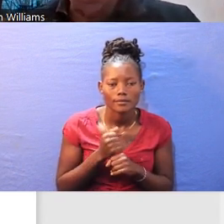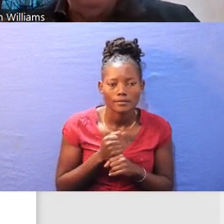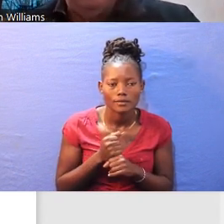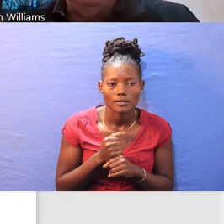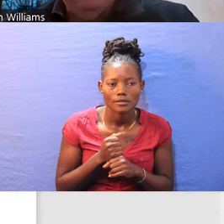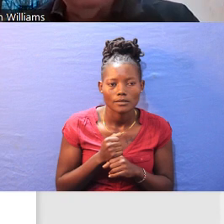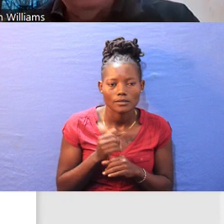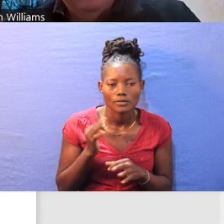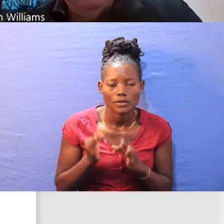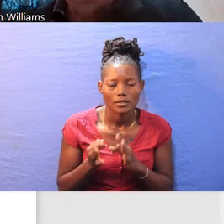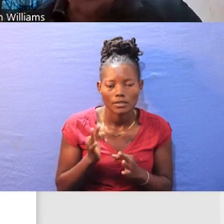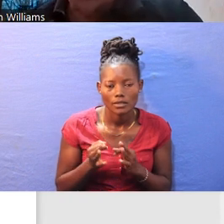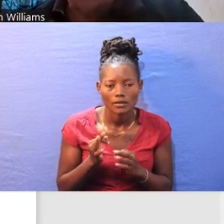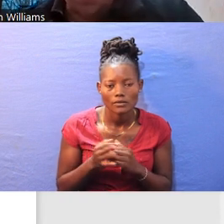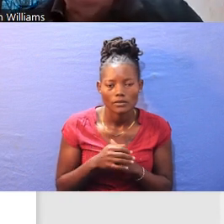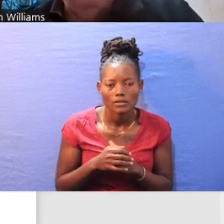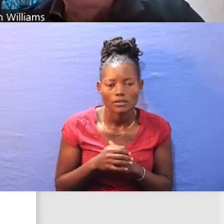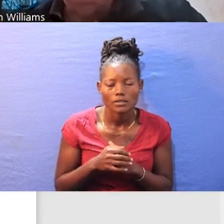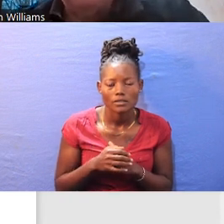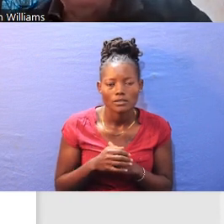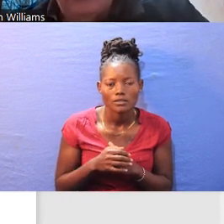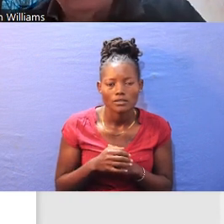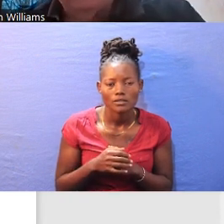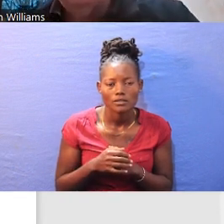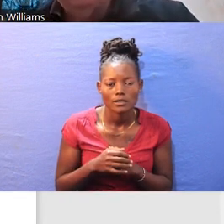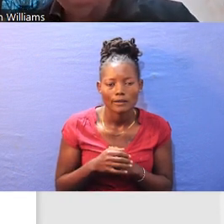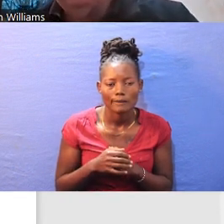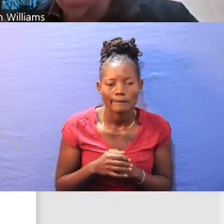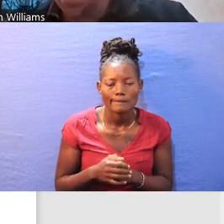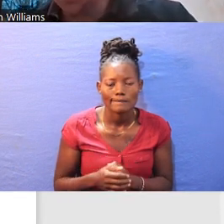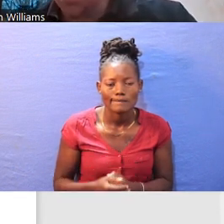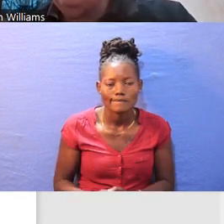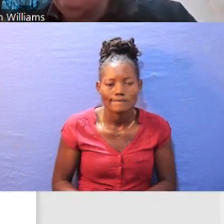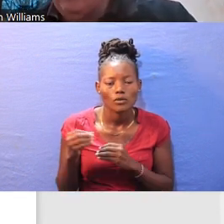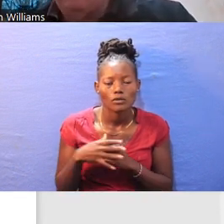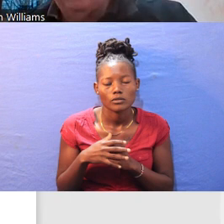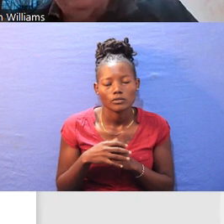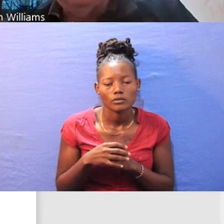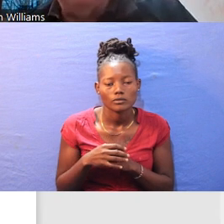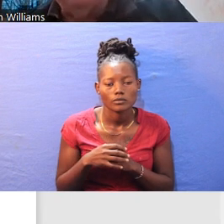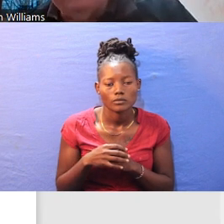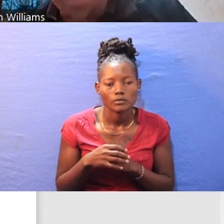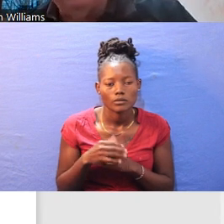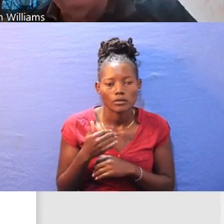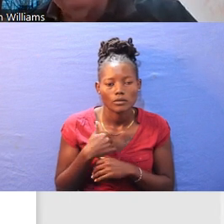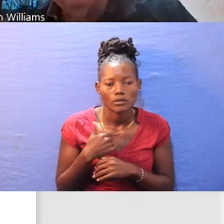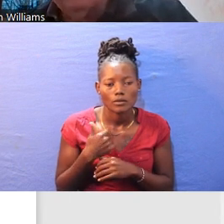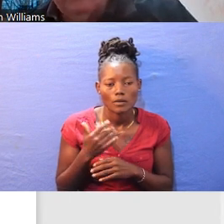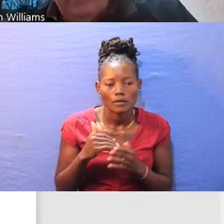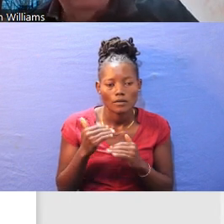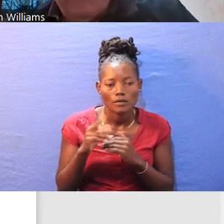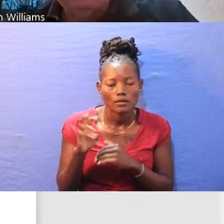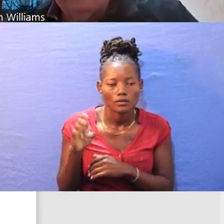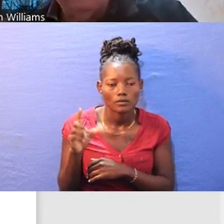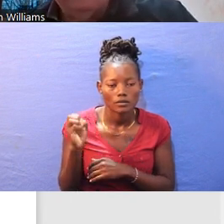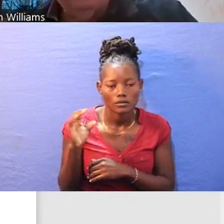you're going to be operating, even if it's an endurance sport, such as soccer, you're still going to be operating at some percentage